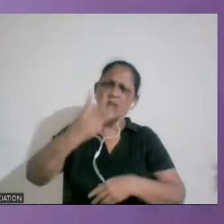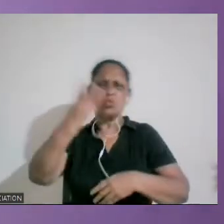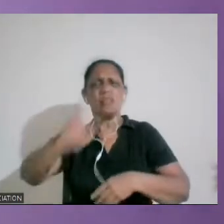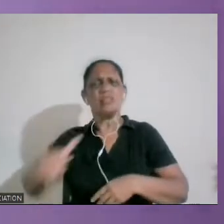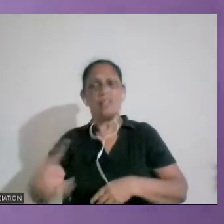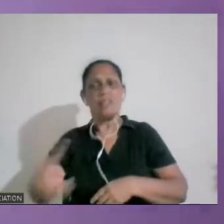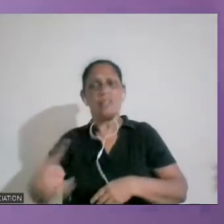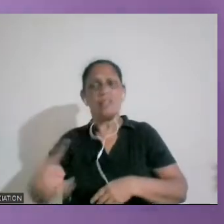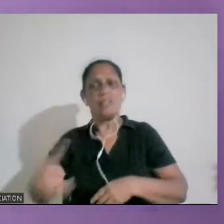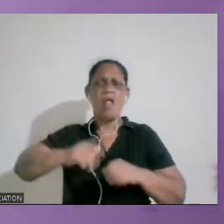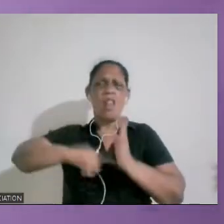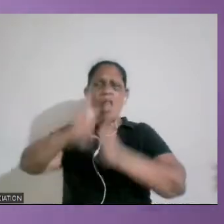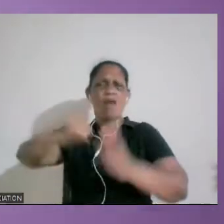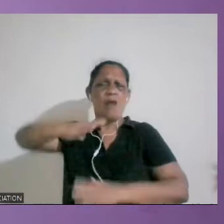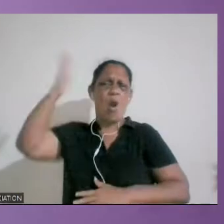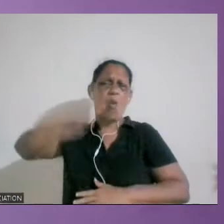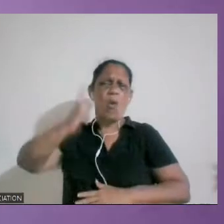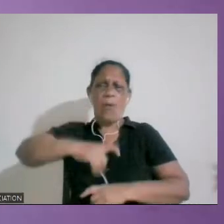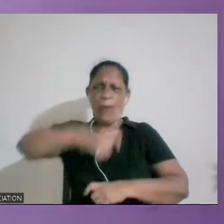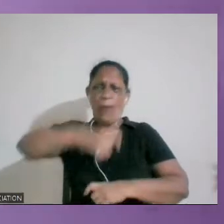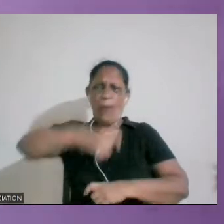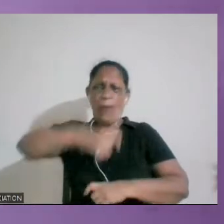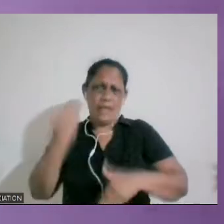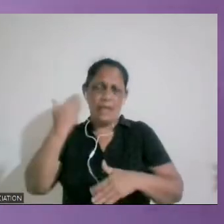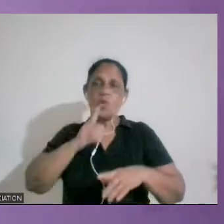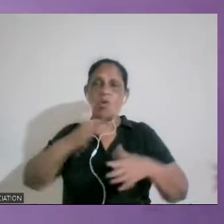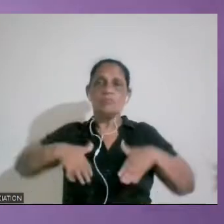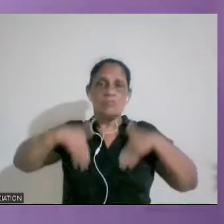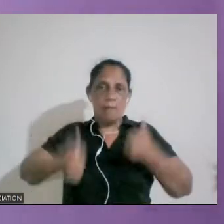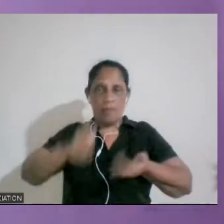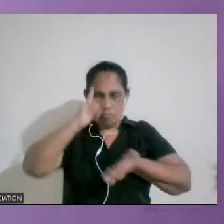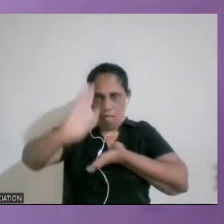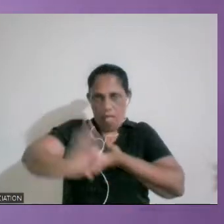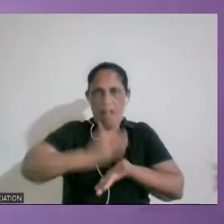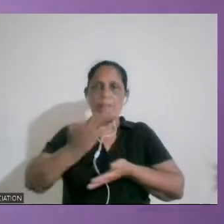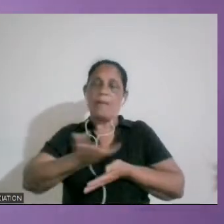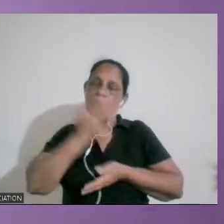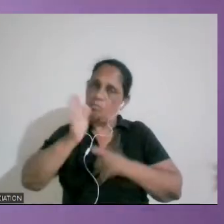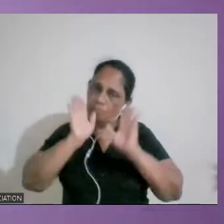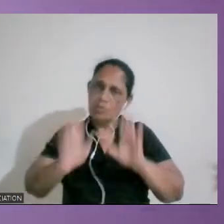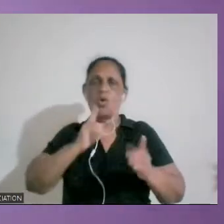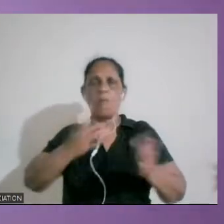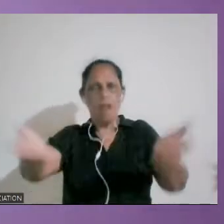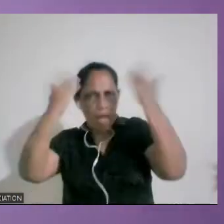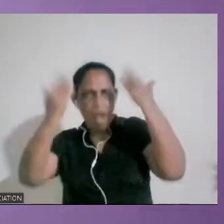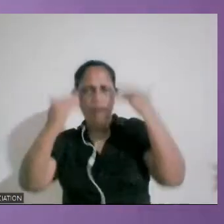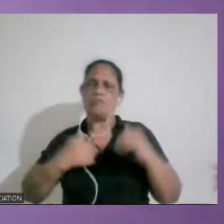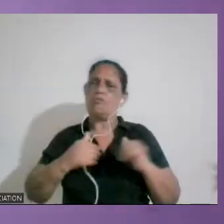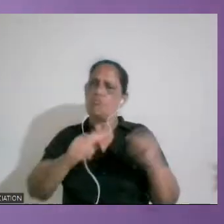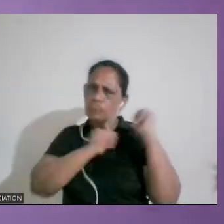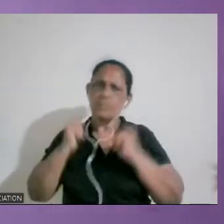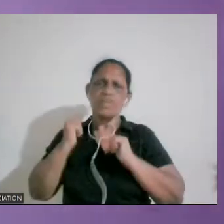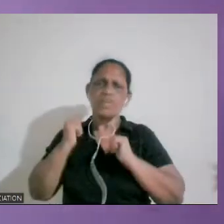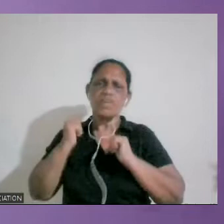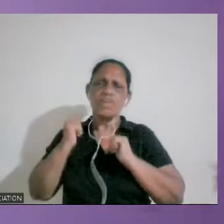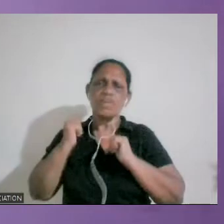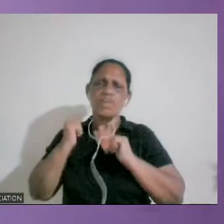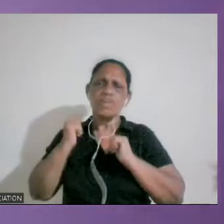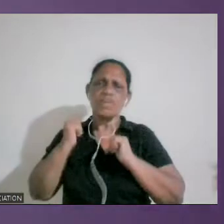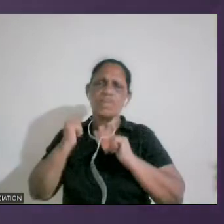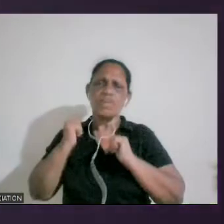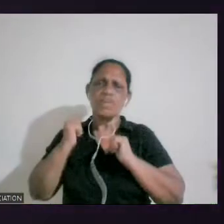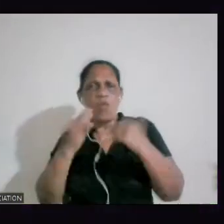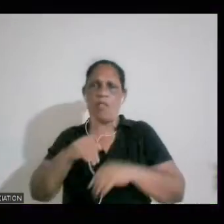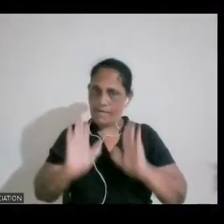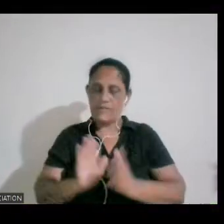times a day in Sri Lanka with the hot, humid climate to maintain hygienic conditions. So please do shower whilst you're on your